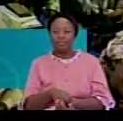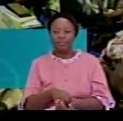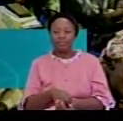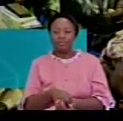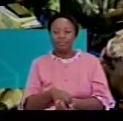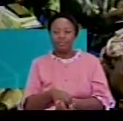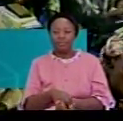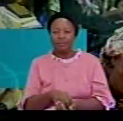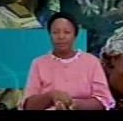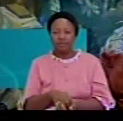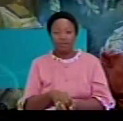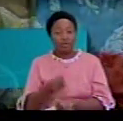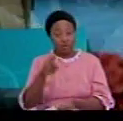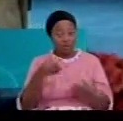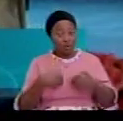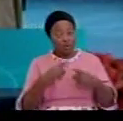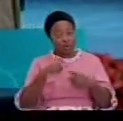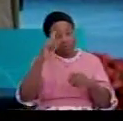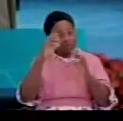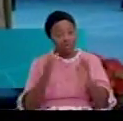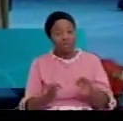You have to make up your mind.